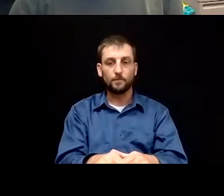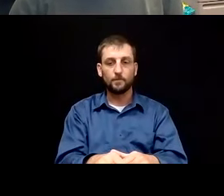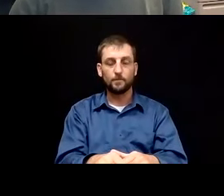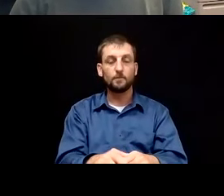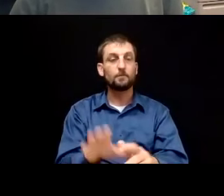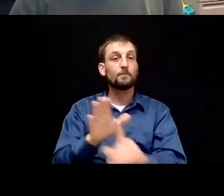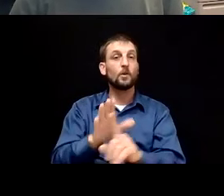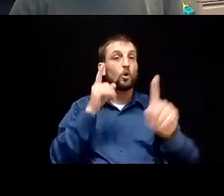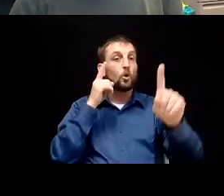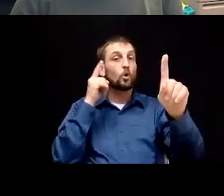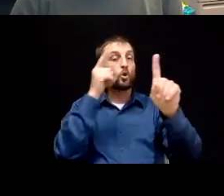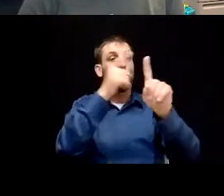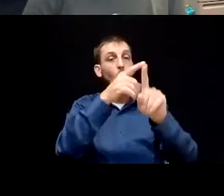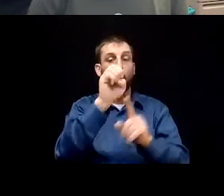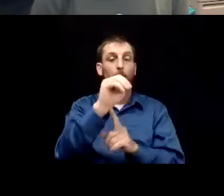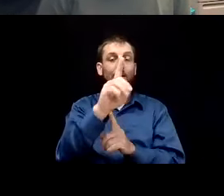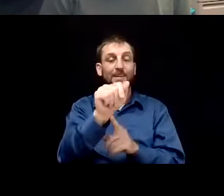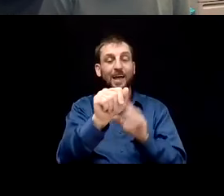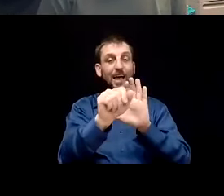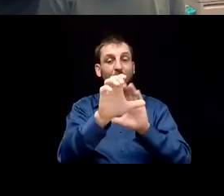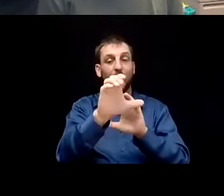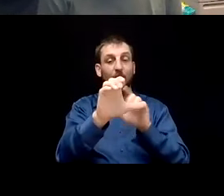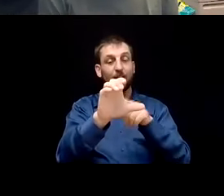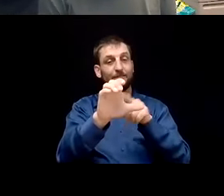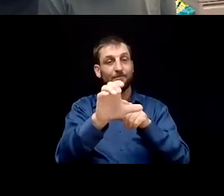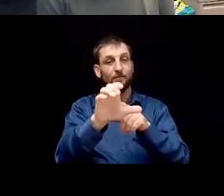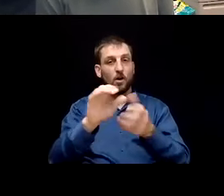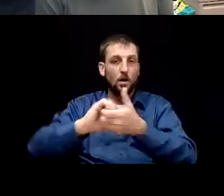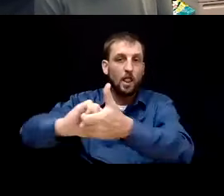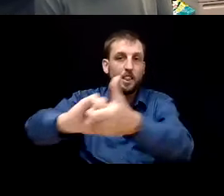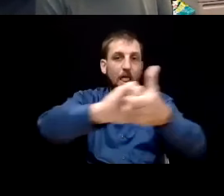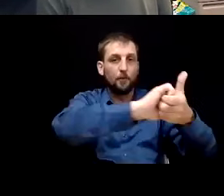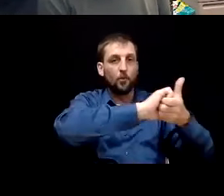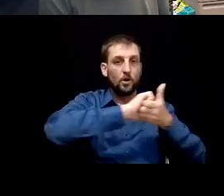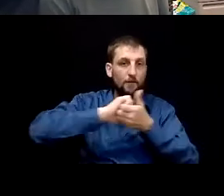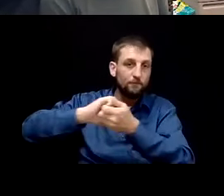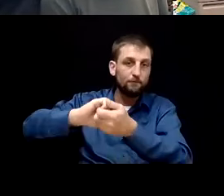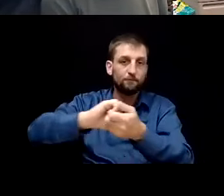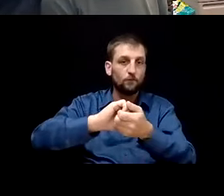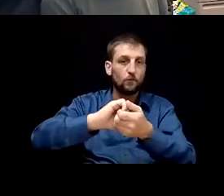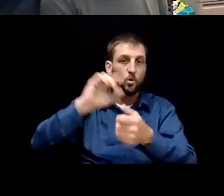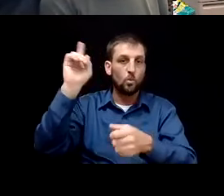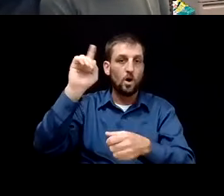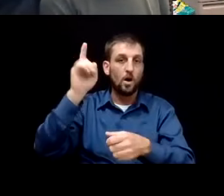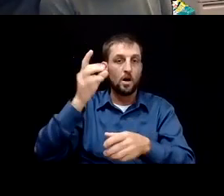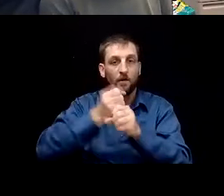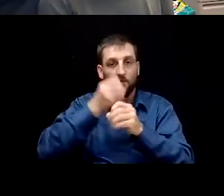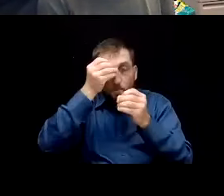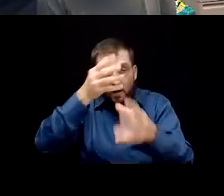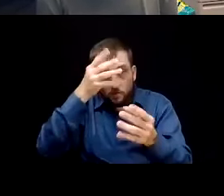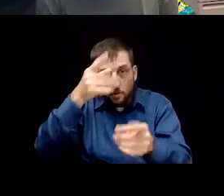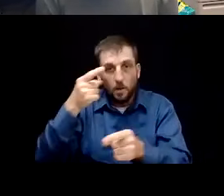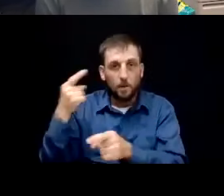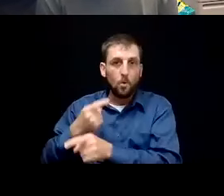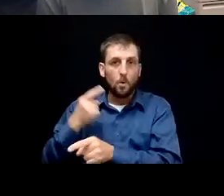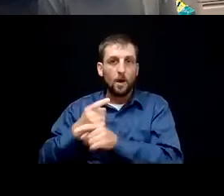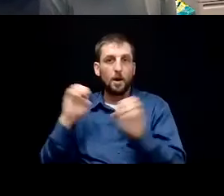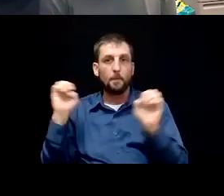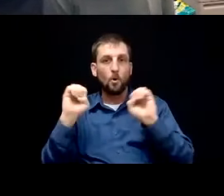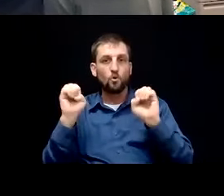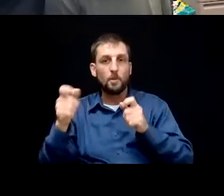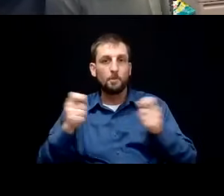The goal of Louisiana's MDAC is to serve as a collaborative resource so that appropriate emergency management related services